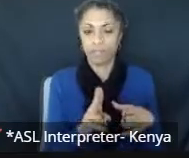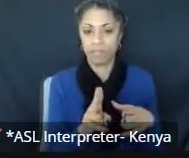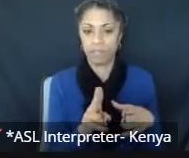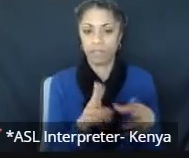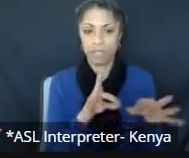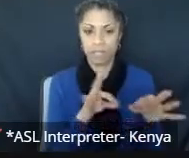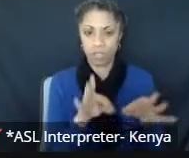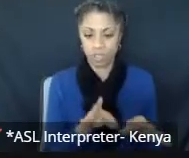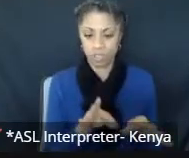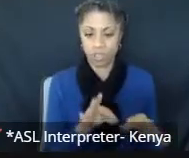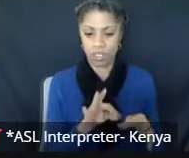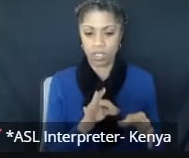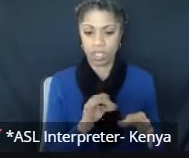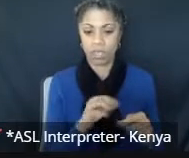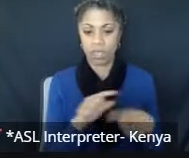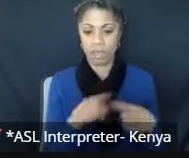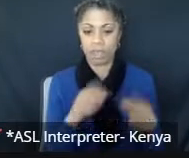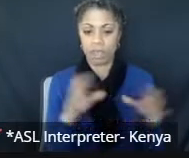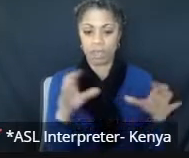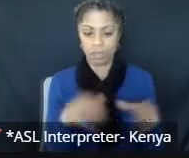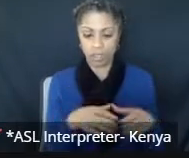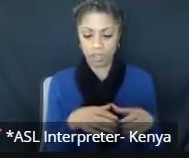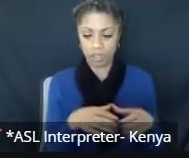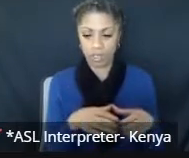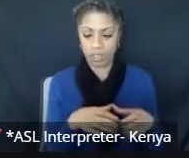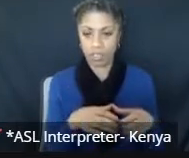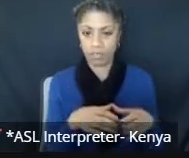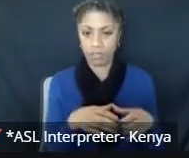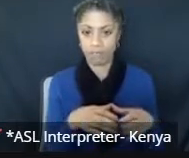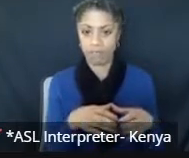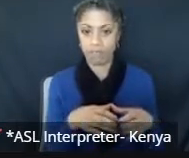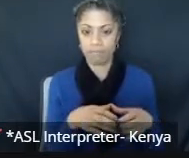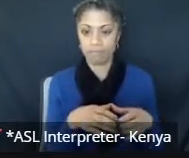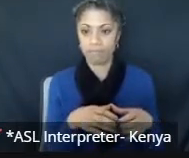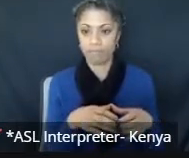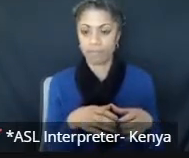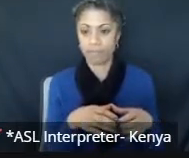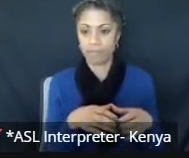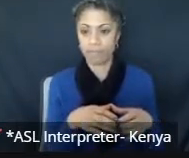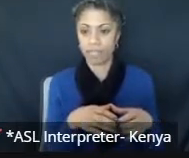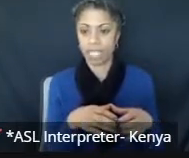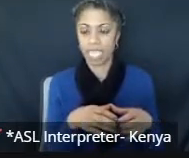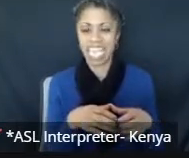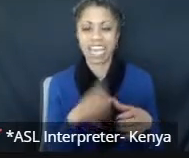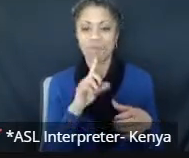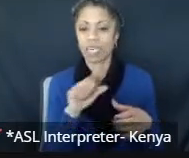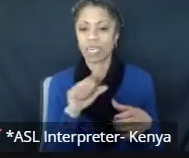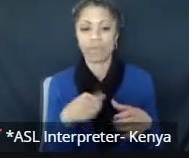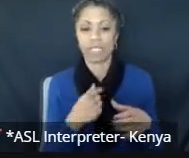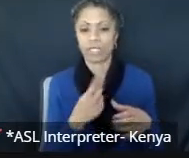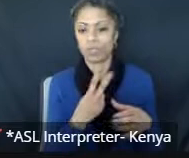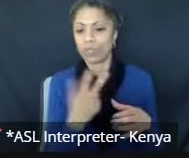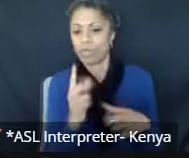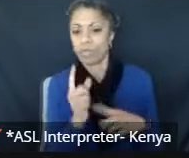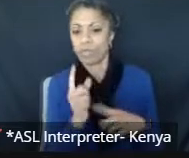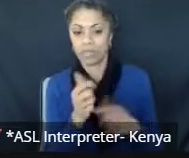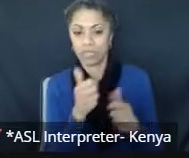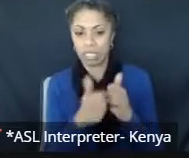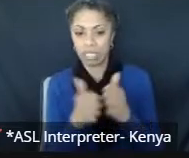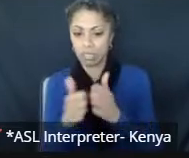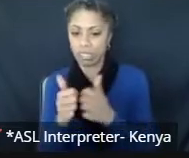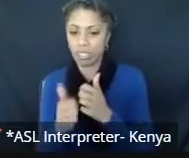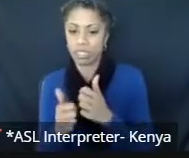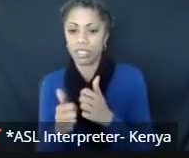their coalition. And I'm going to try to hold us to just a couple of minutes per community, just so that we can make it